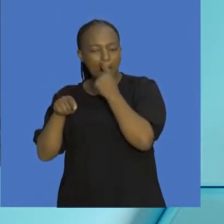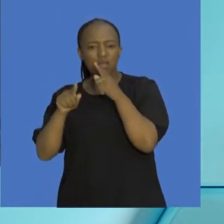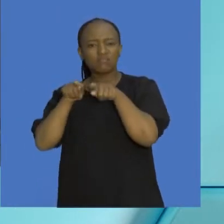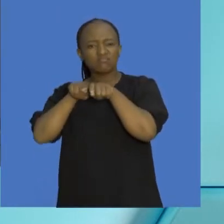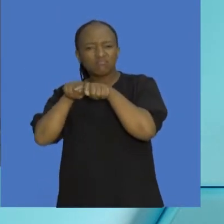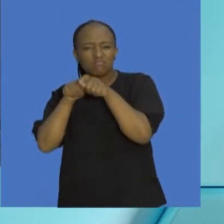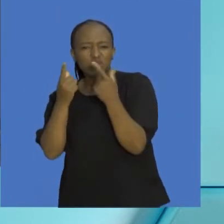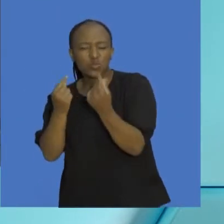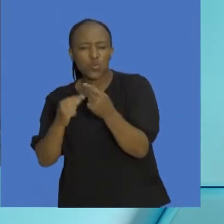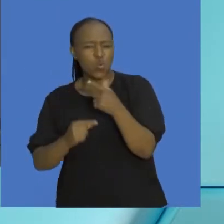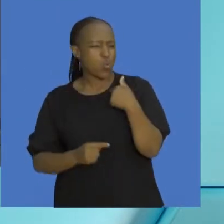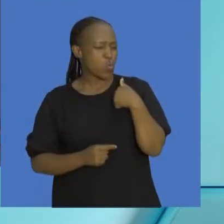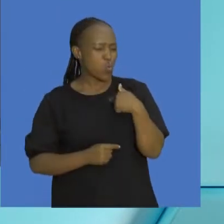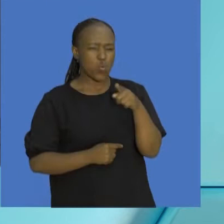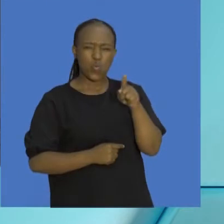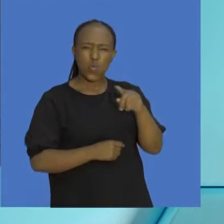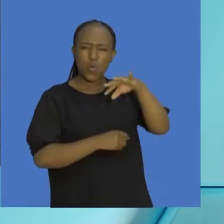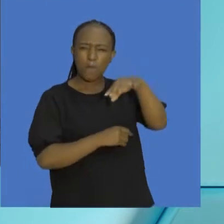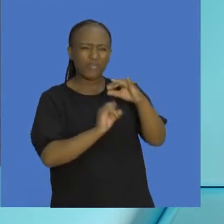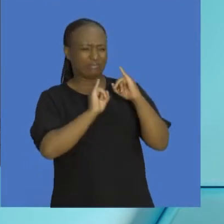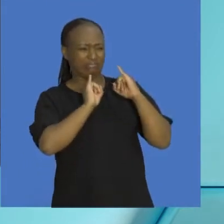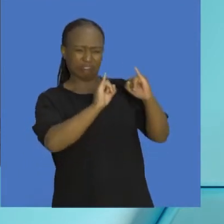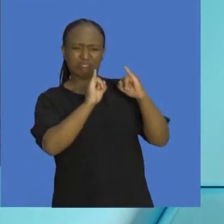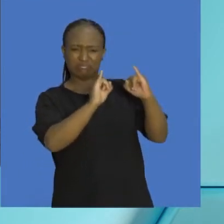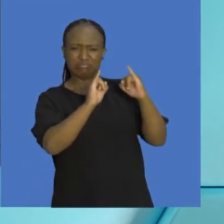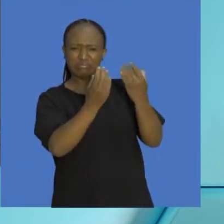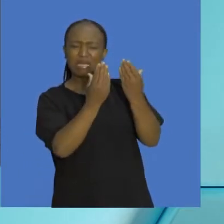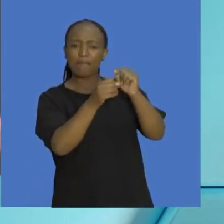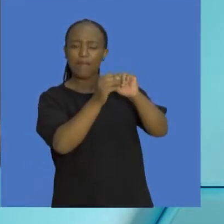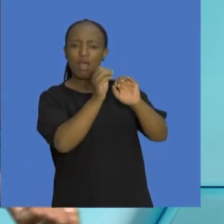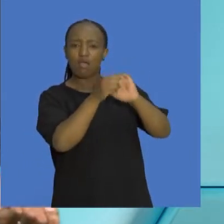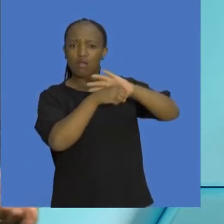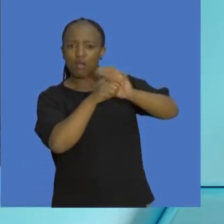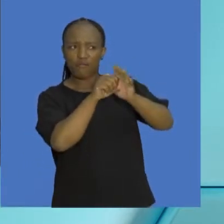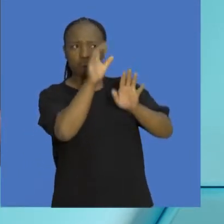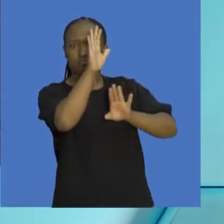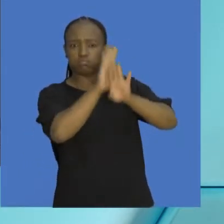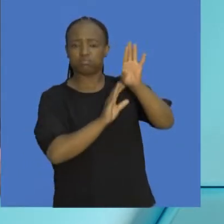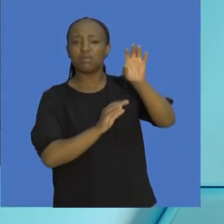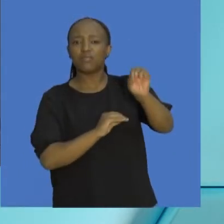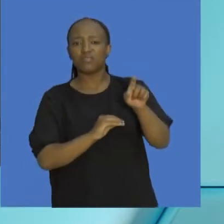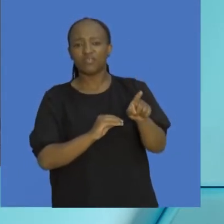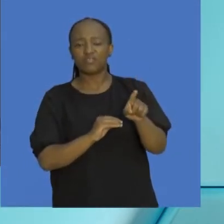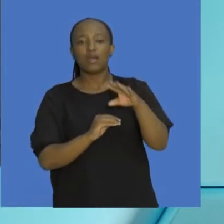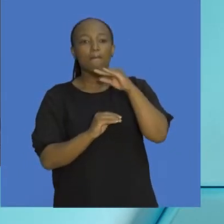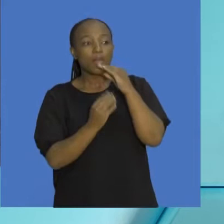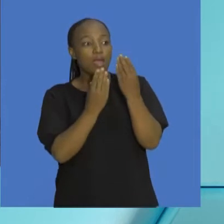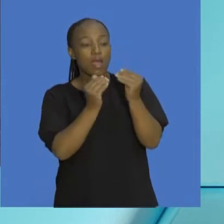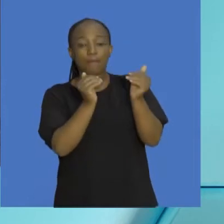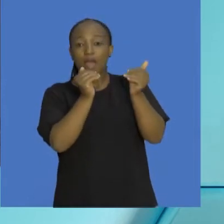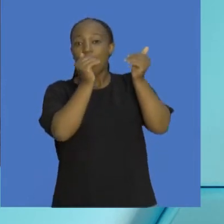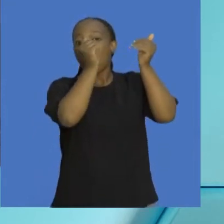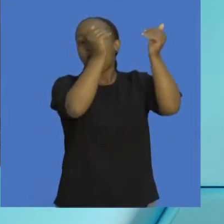province, they're getting more positive case, then hence more restrictions. Those were extreme values. So the extreme value can be